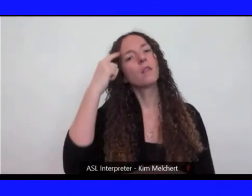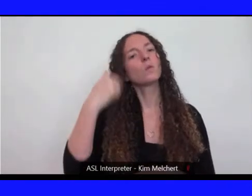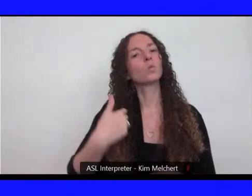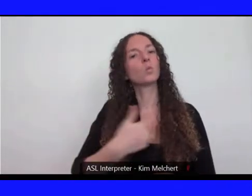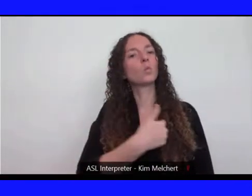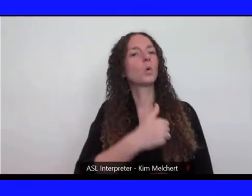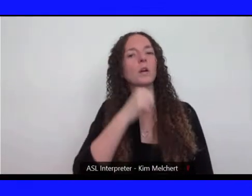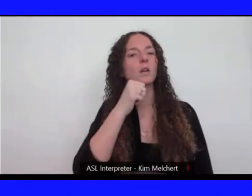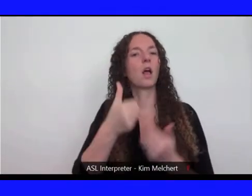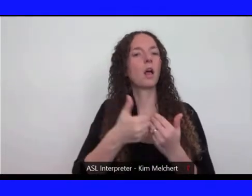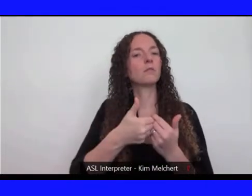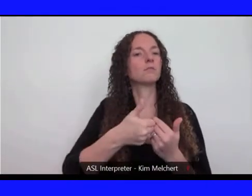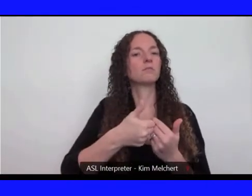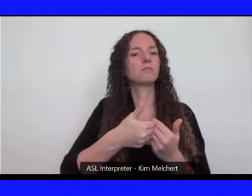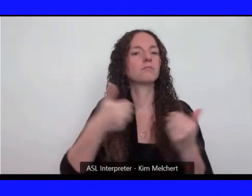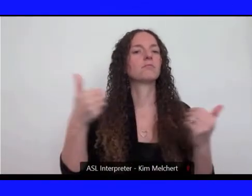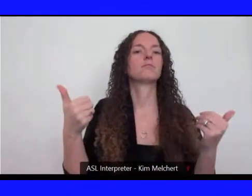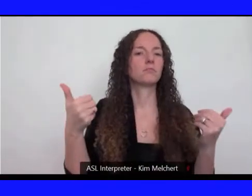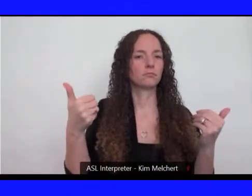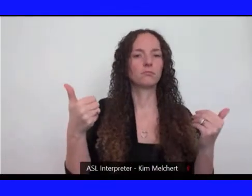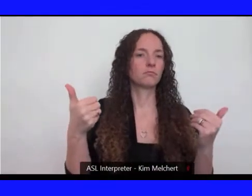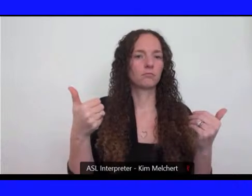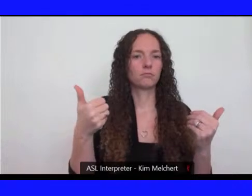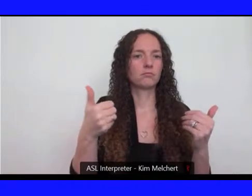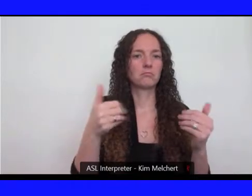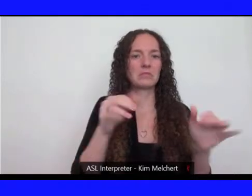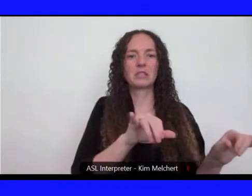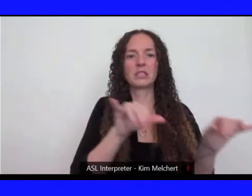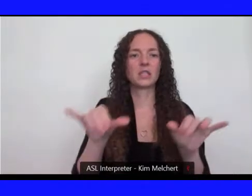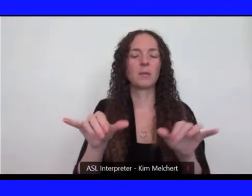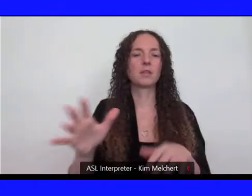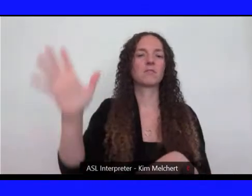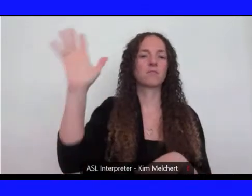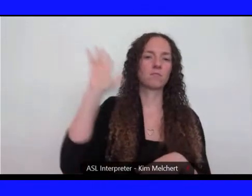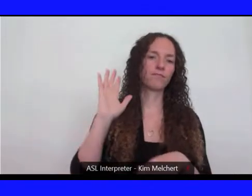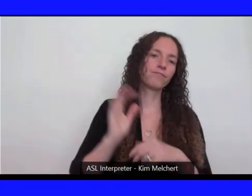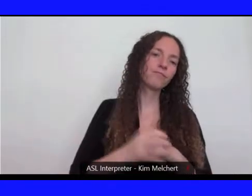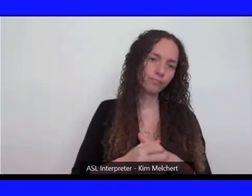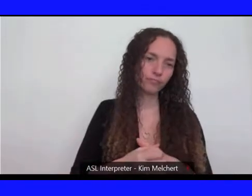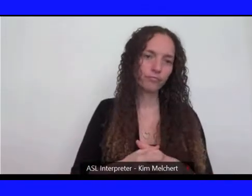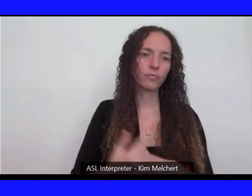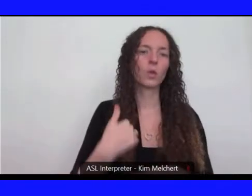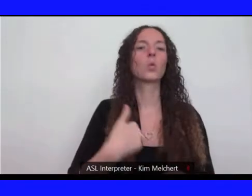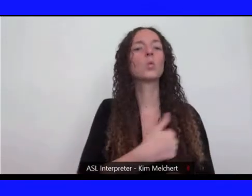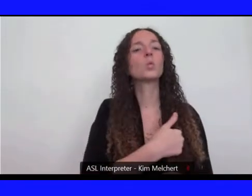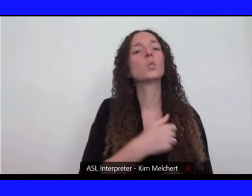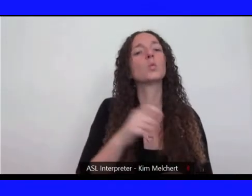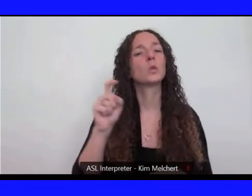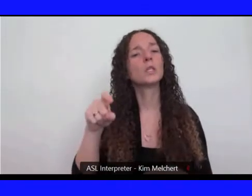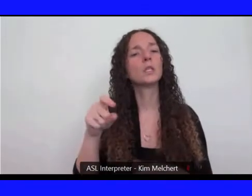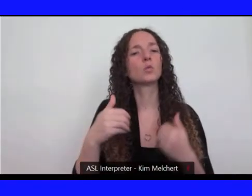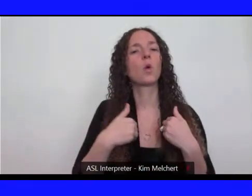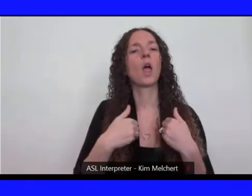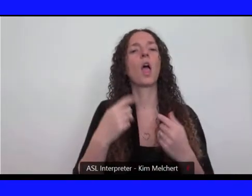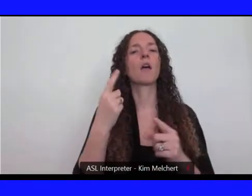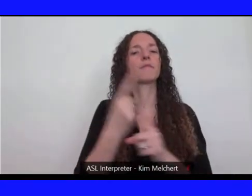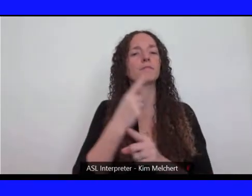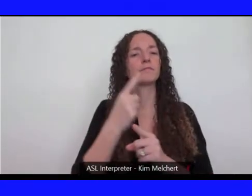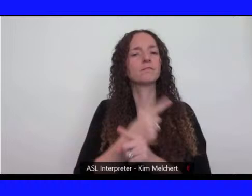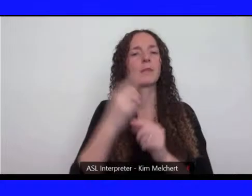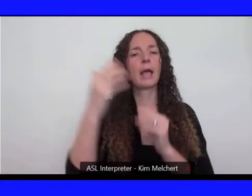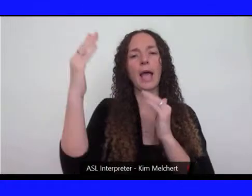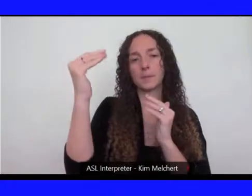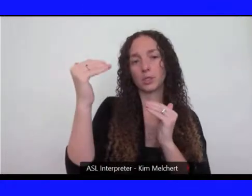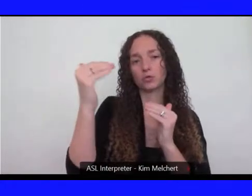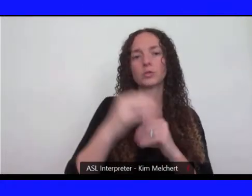great point, Michelle. And I think for us to tell the difference or see if there are